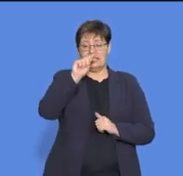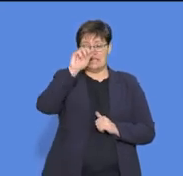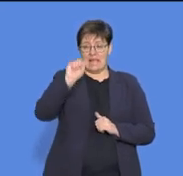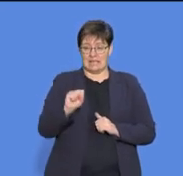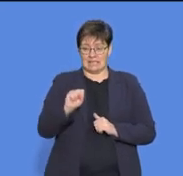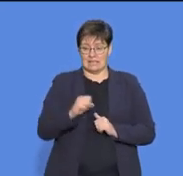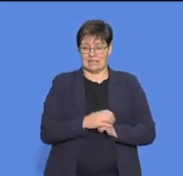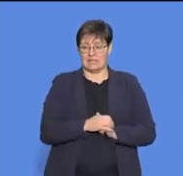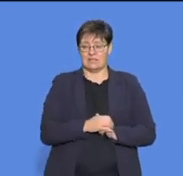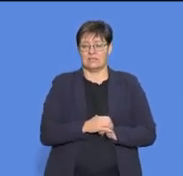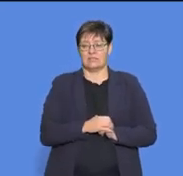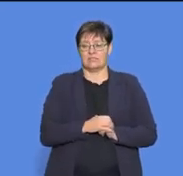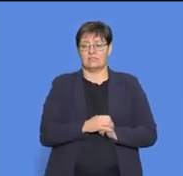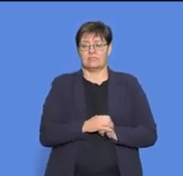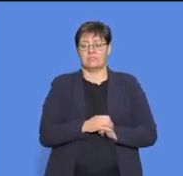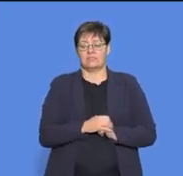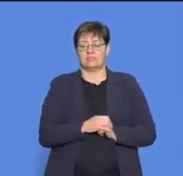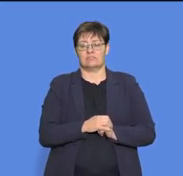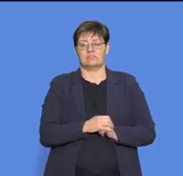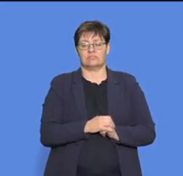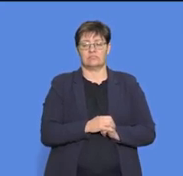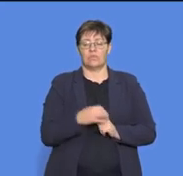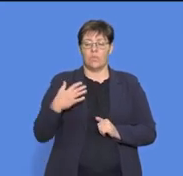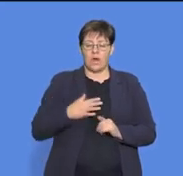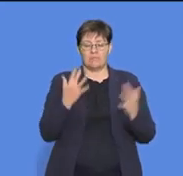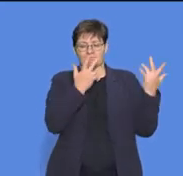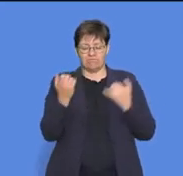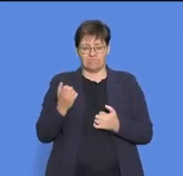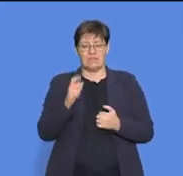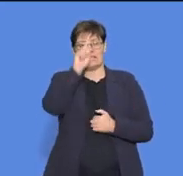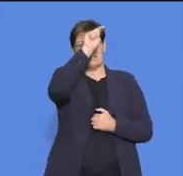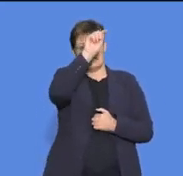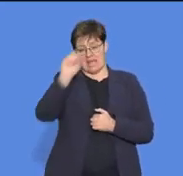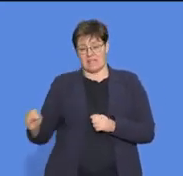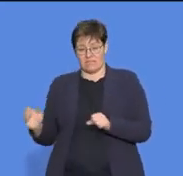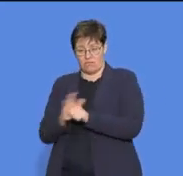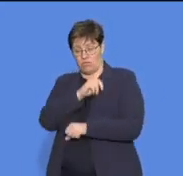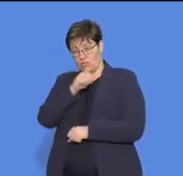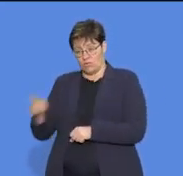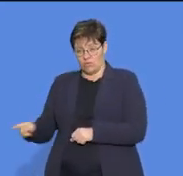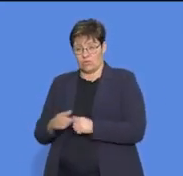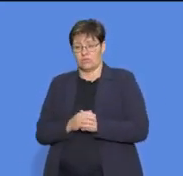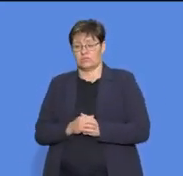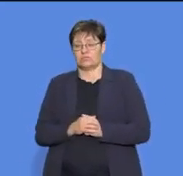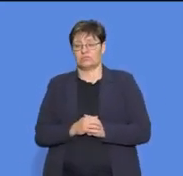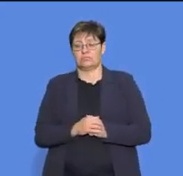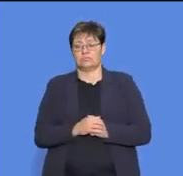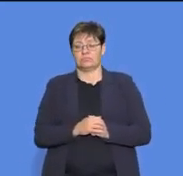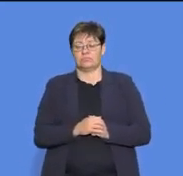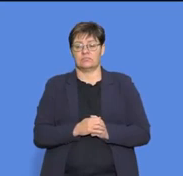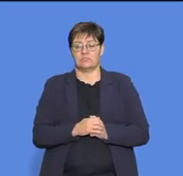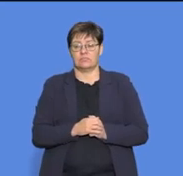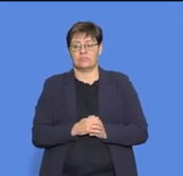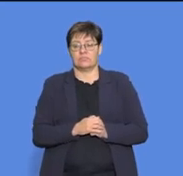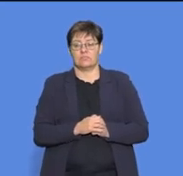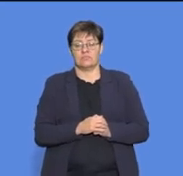Okay, so now I've just put it into the diagram. That's what we just found. Okay, they want us to calculate the value of TS. So